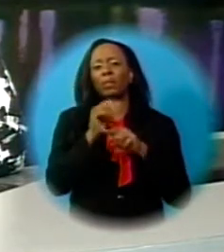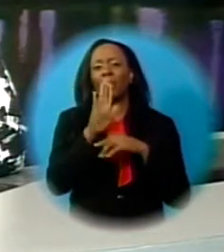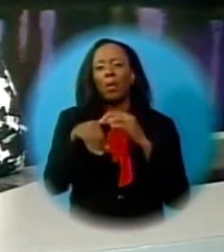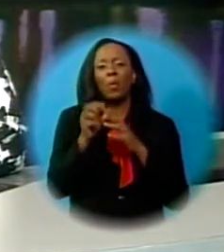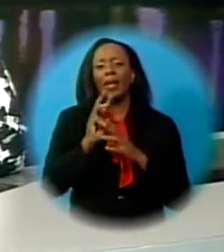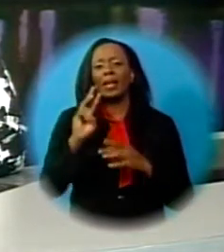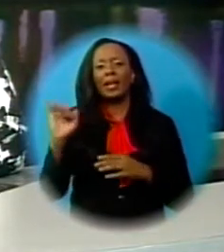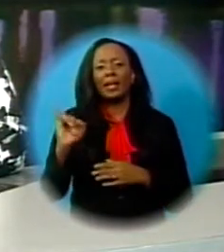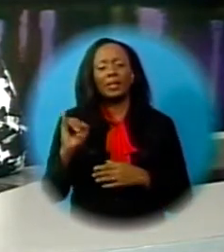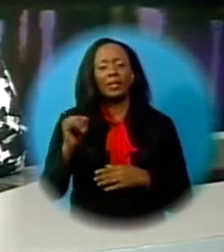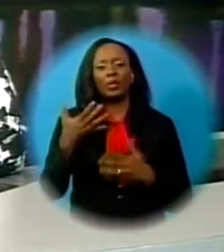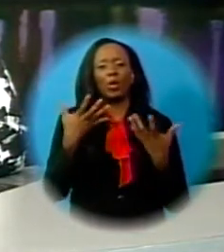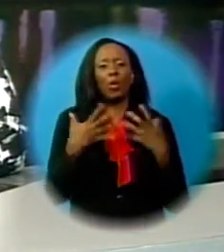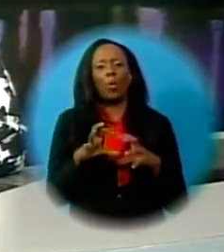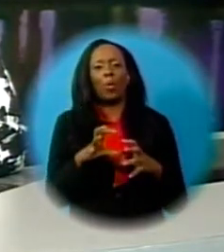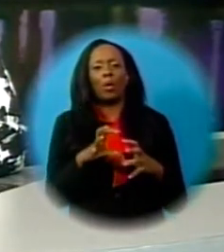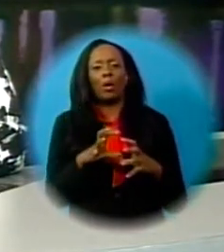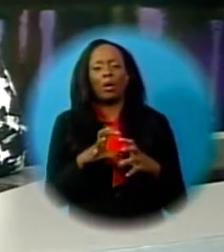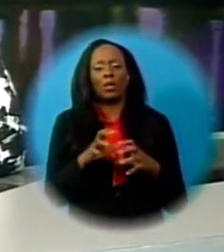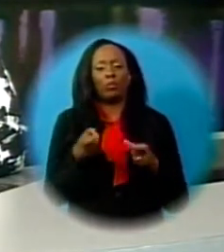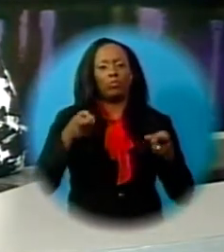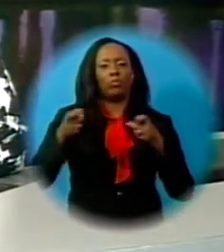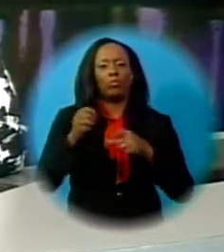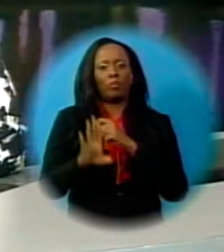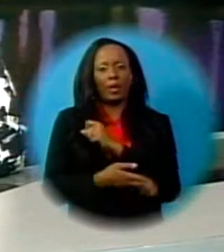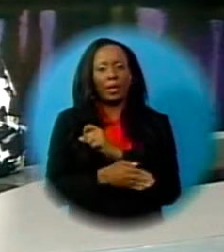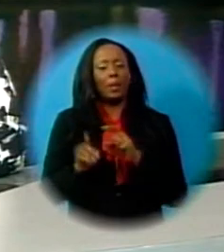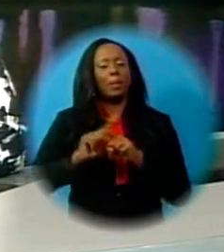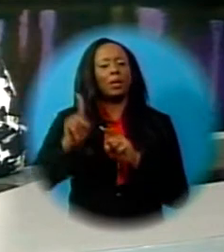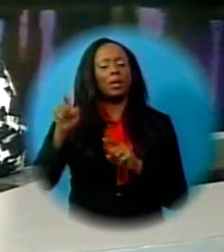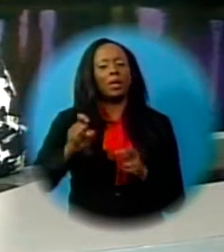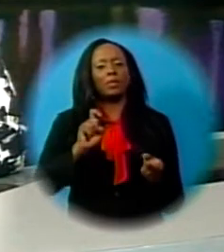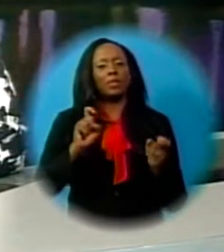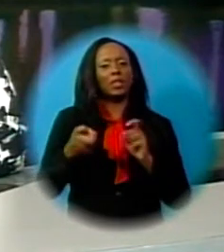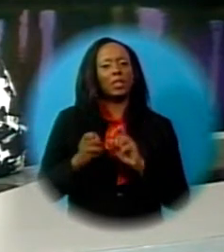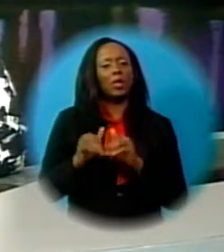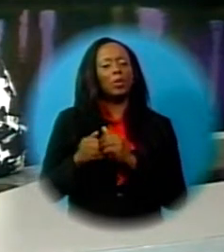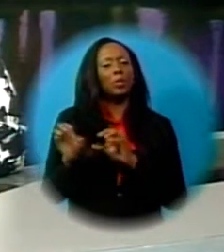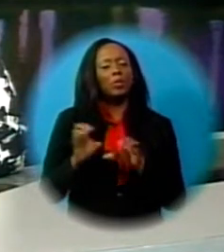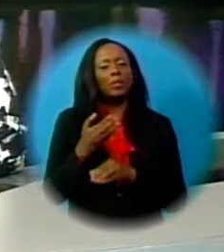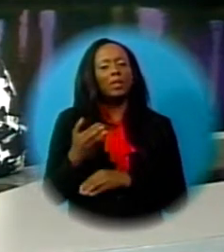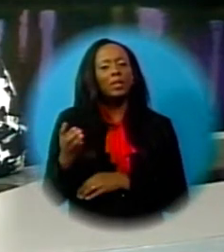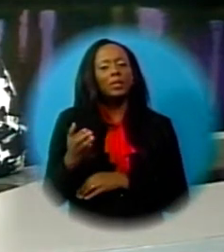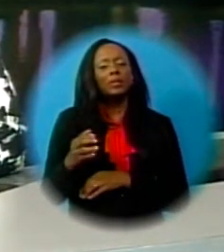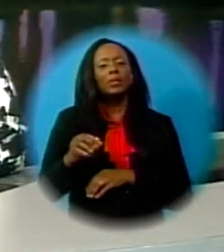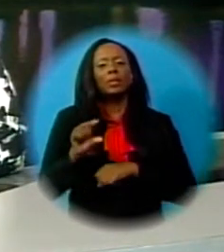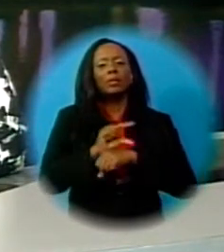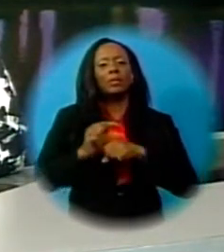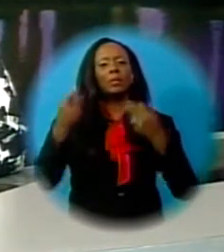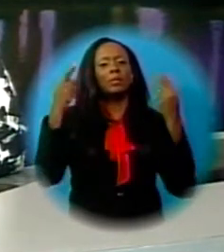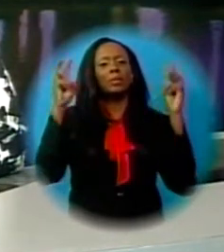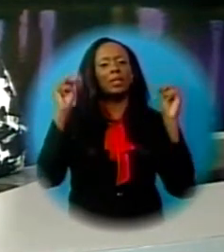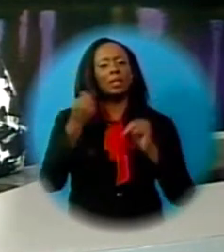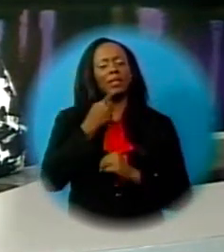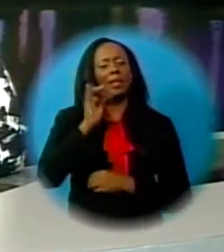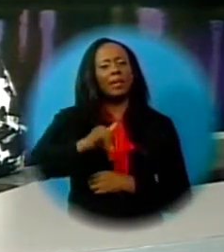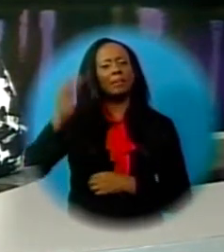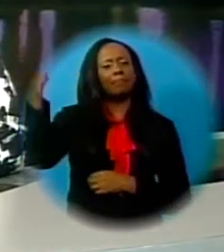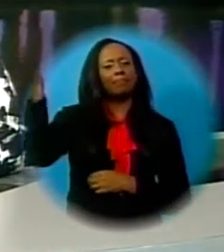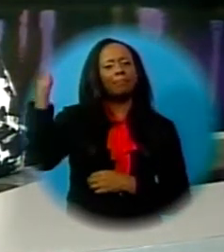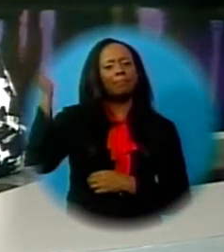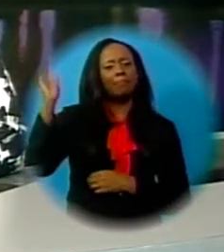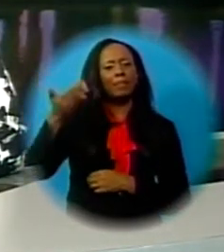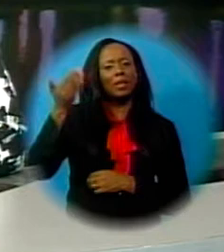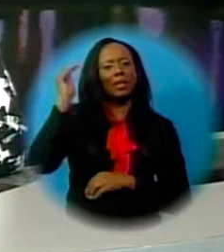who do must change their business model. That's the assertion and advice from Grenada Prime Minister Dr. Keith Mitchell, who delivered the Sir Frank